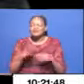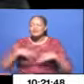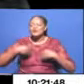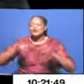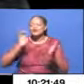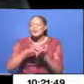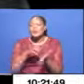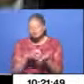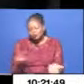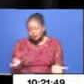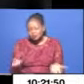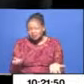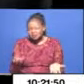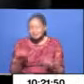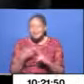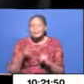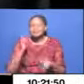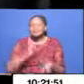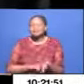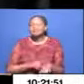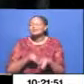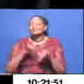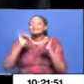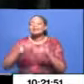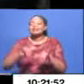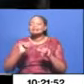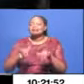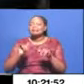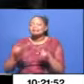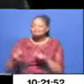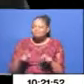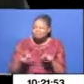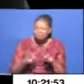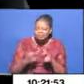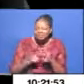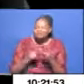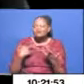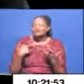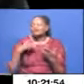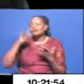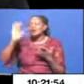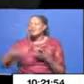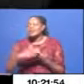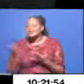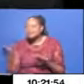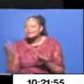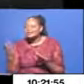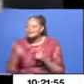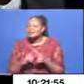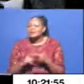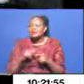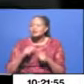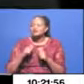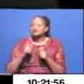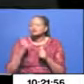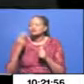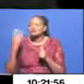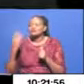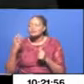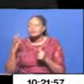has mentioned. Mm. But once they are there, you see the circus in parliament, the games around even two-thirds gender